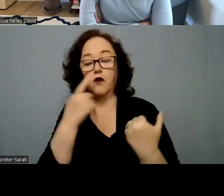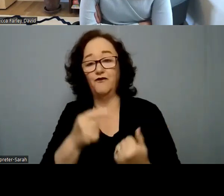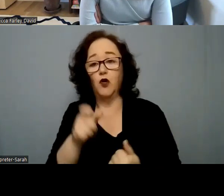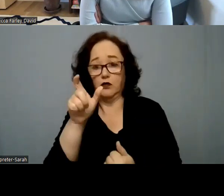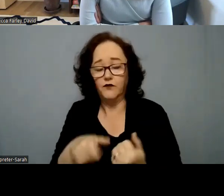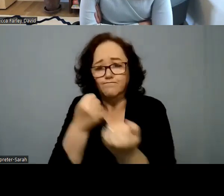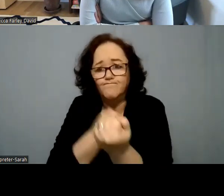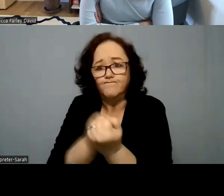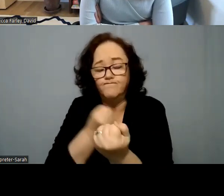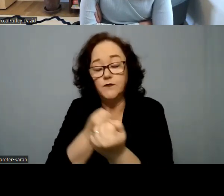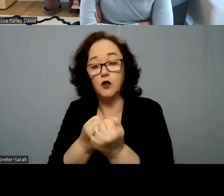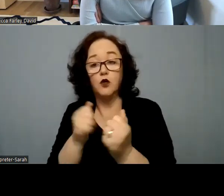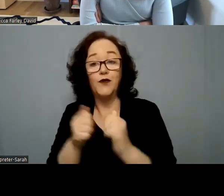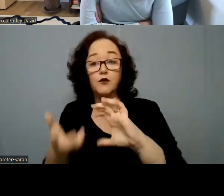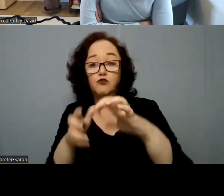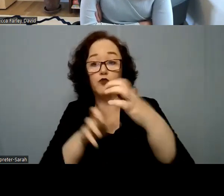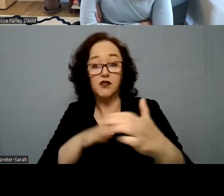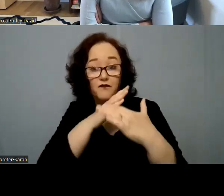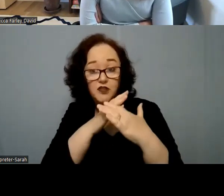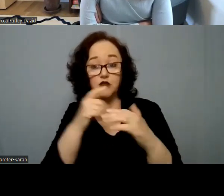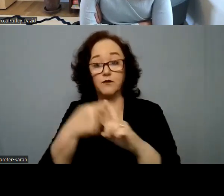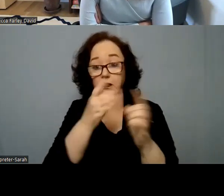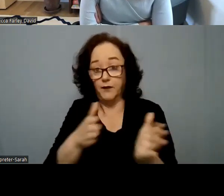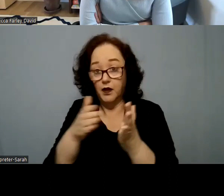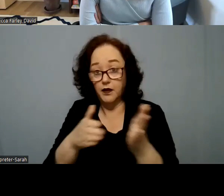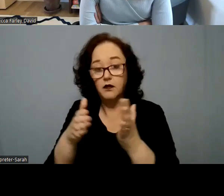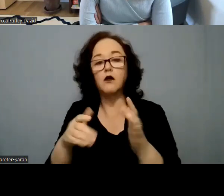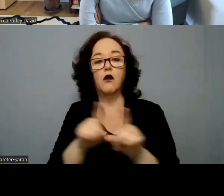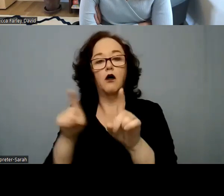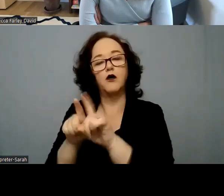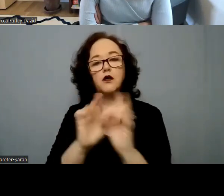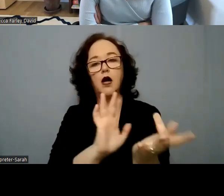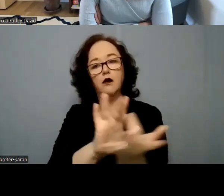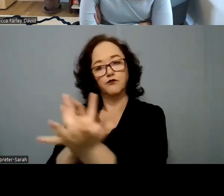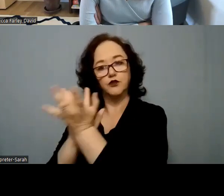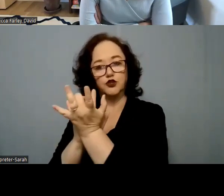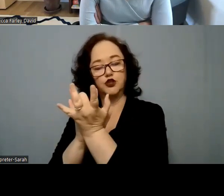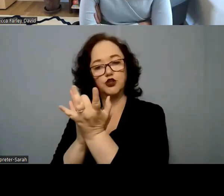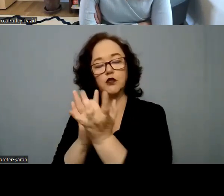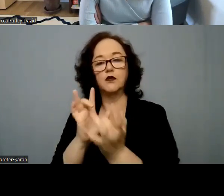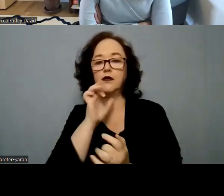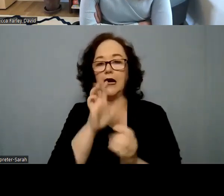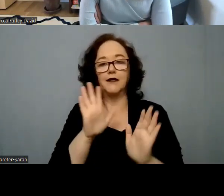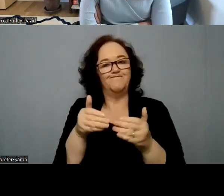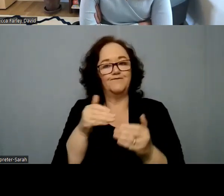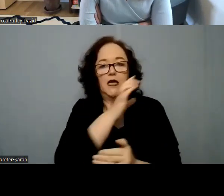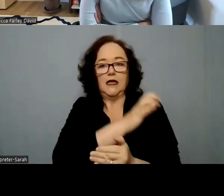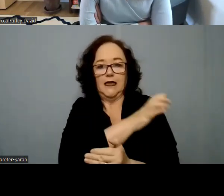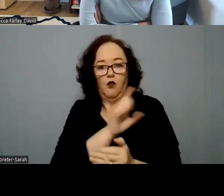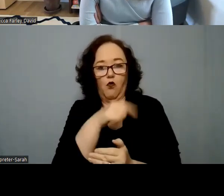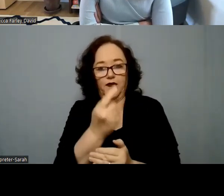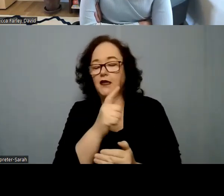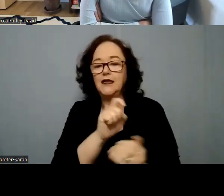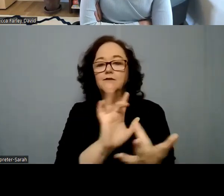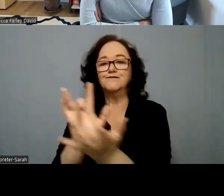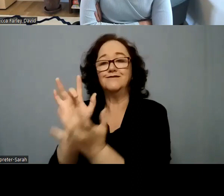prevention and planning, and conducting outreach and support outside the clinic, because we all know that people have needs in between